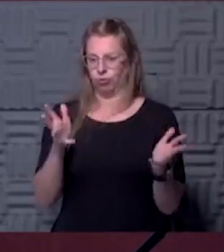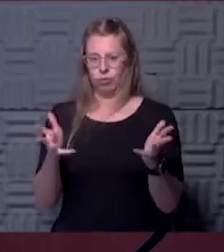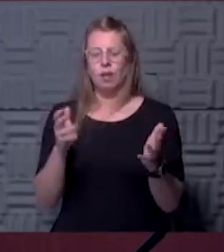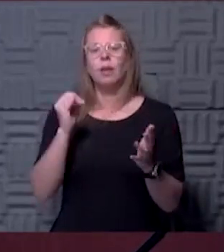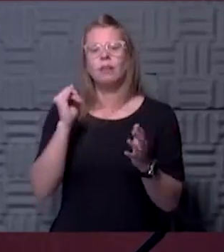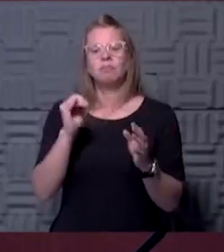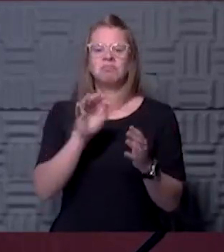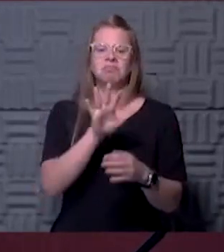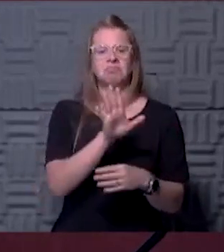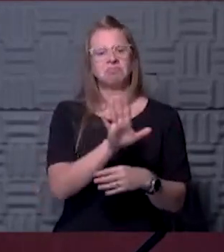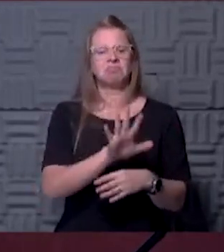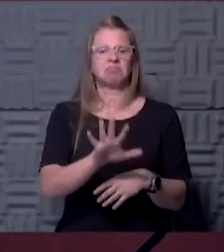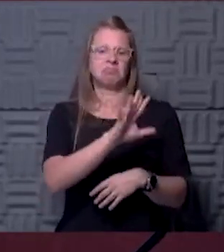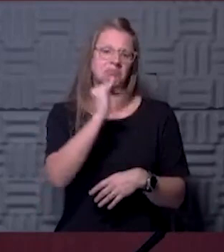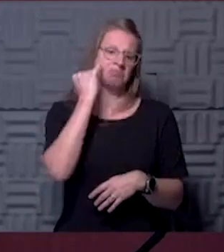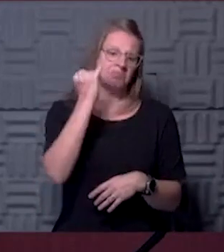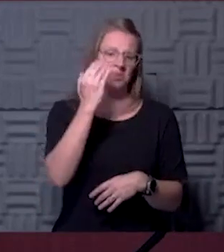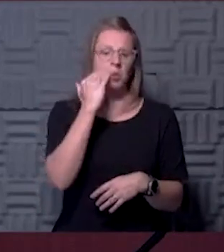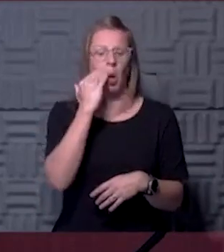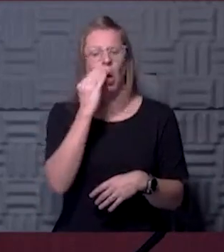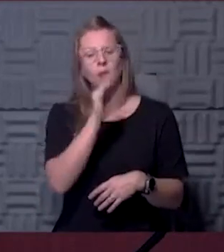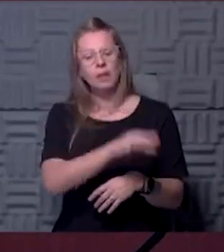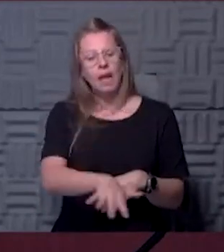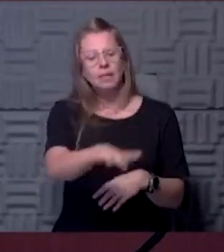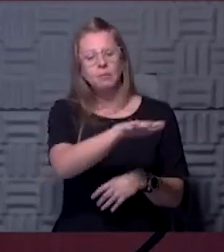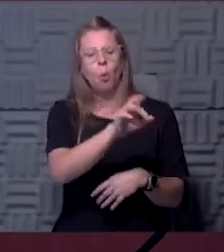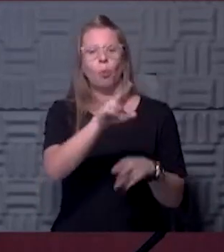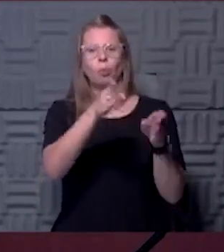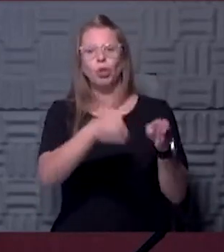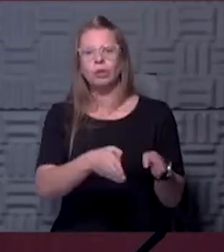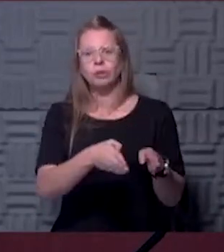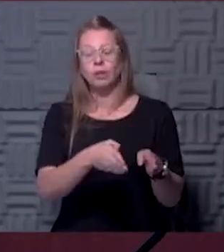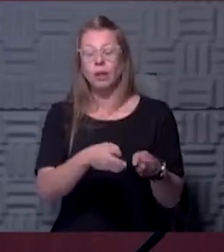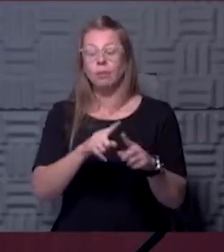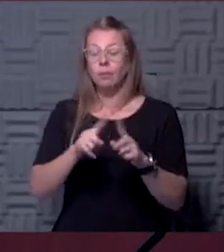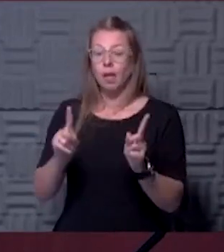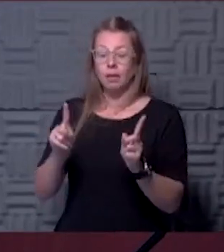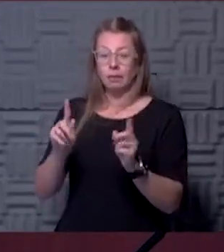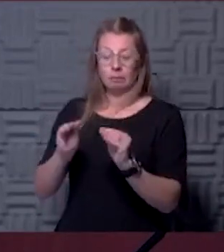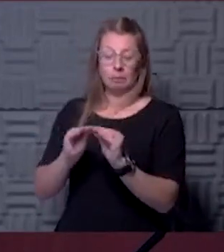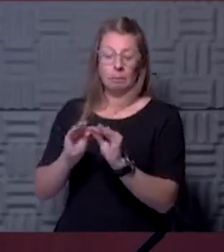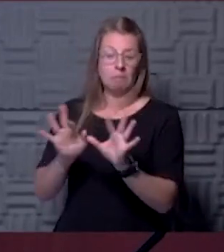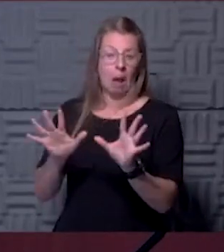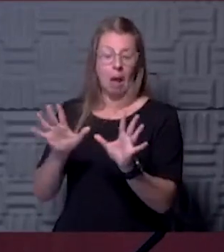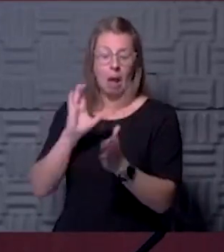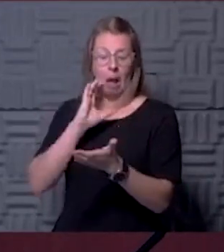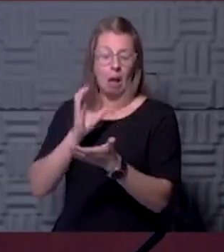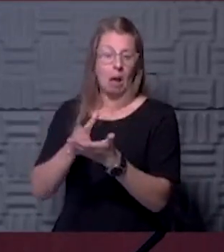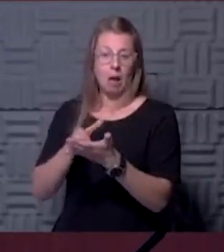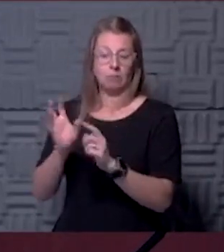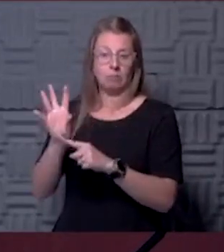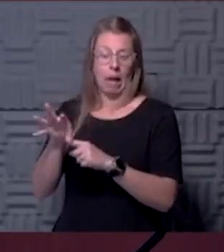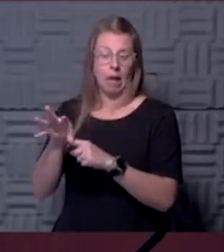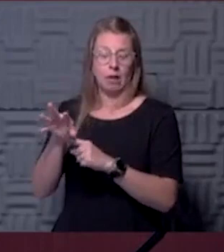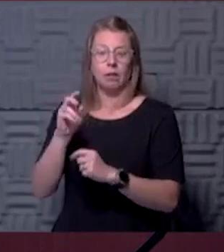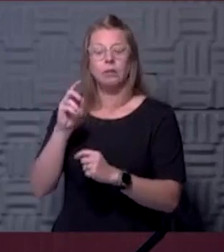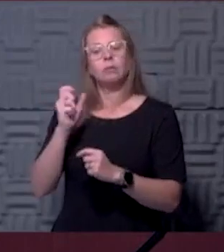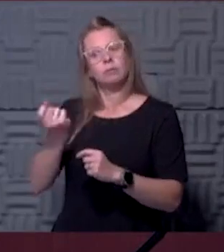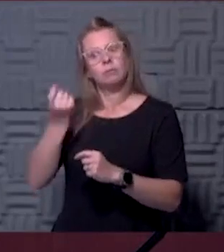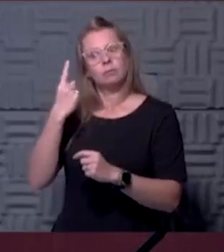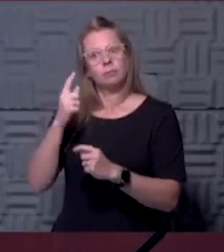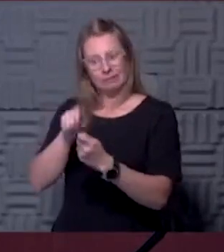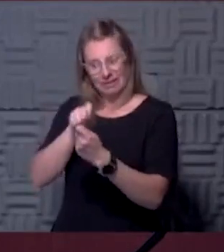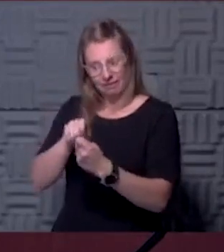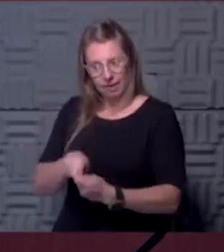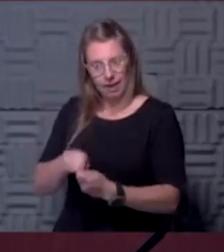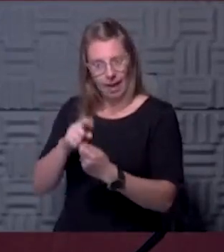a general idea of whether you're looking at a landscape or a picture of a person. But with a really high resolution digital camera, you understand a lot of specifics about what's